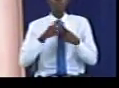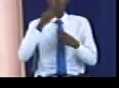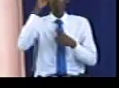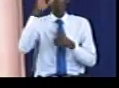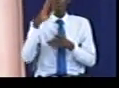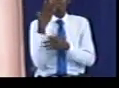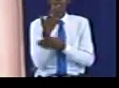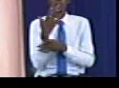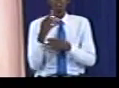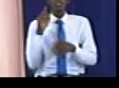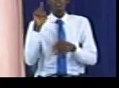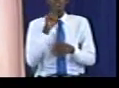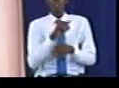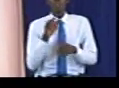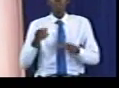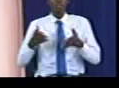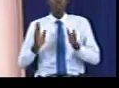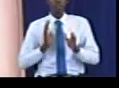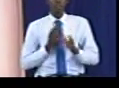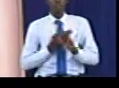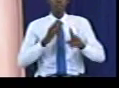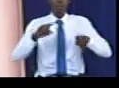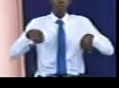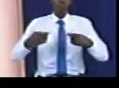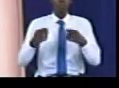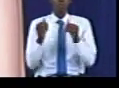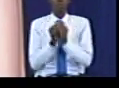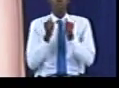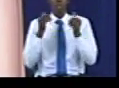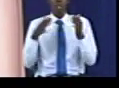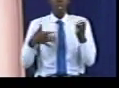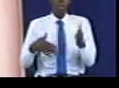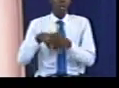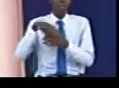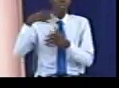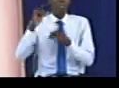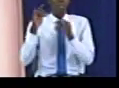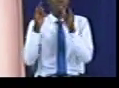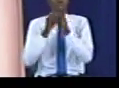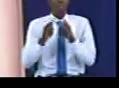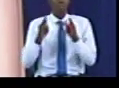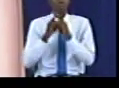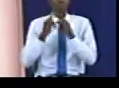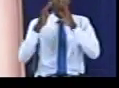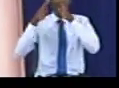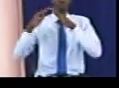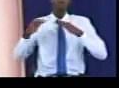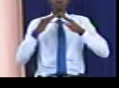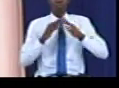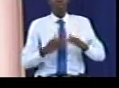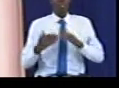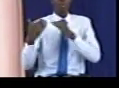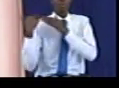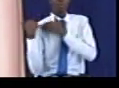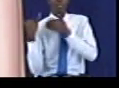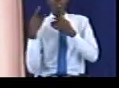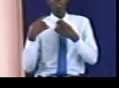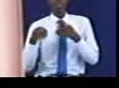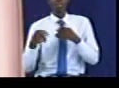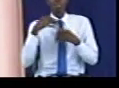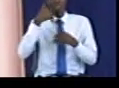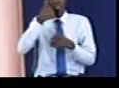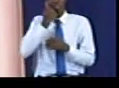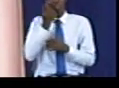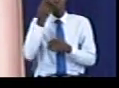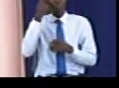forth, therefore, without the camp, bearing his reproach. For here we have